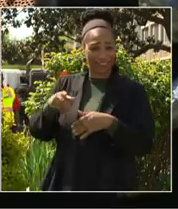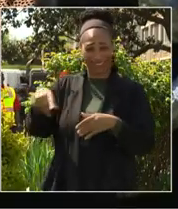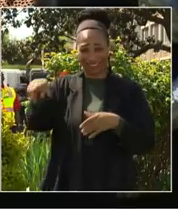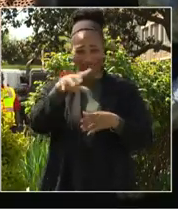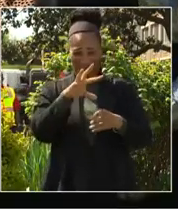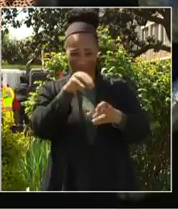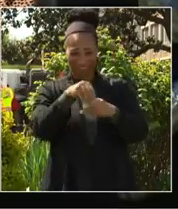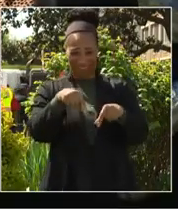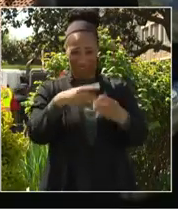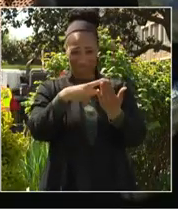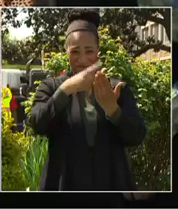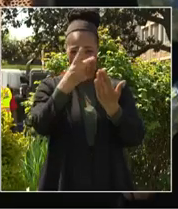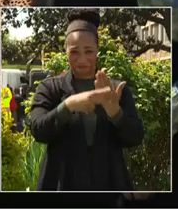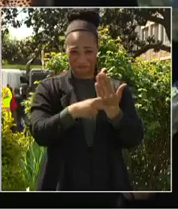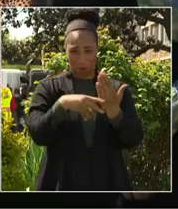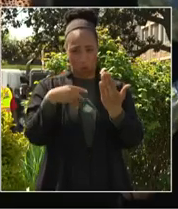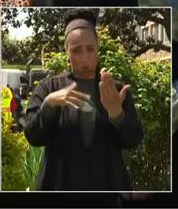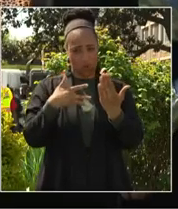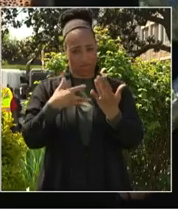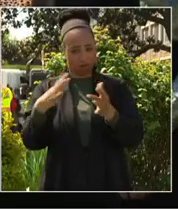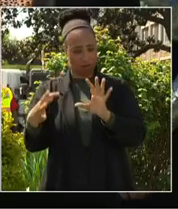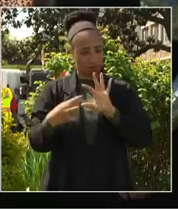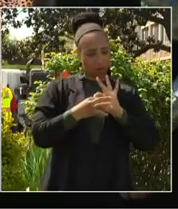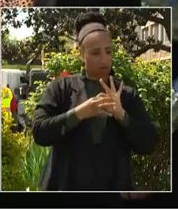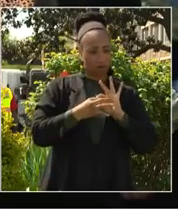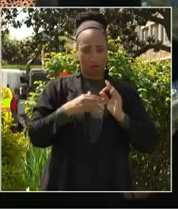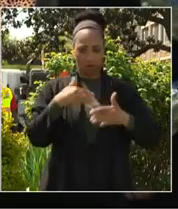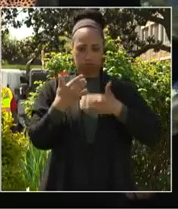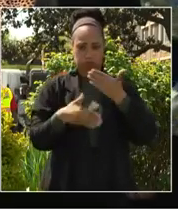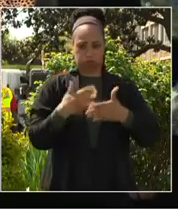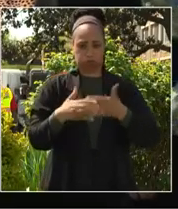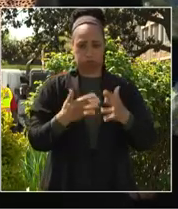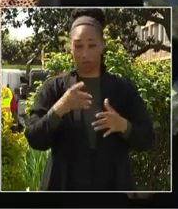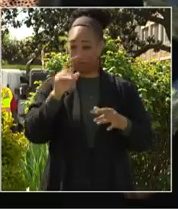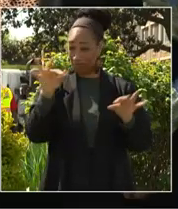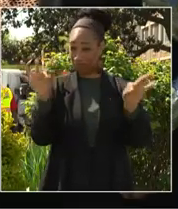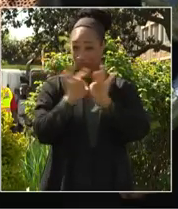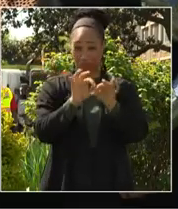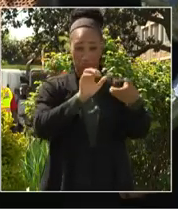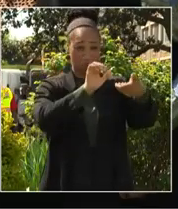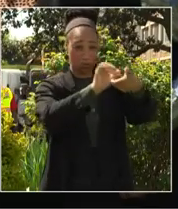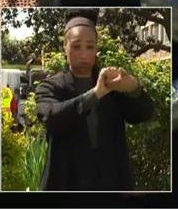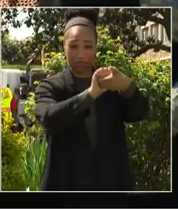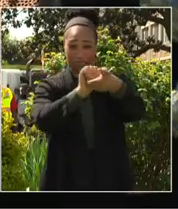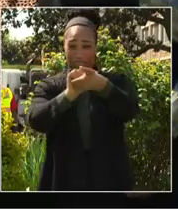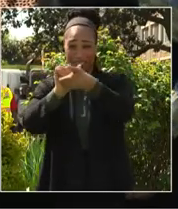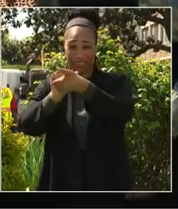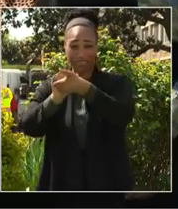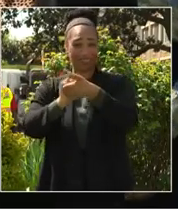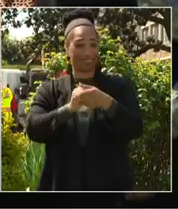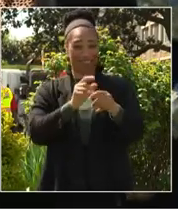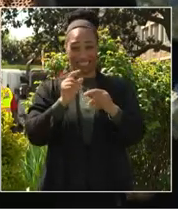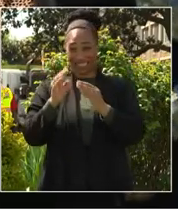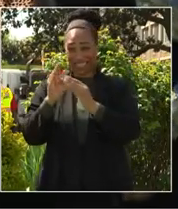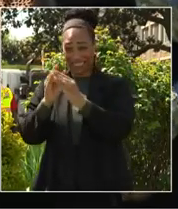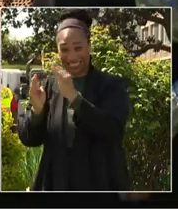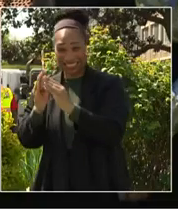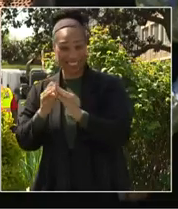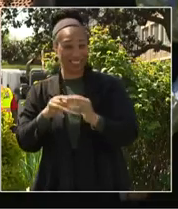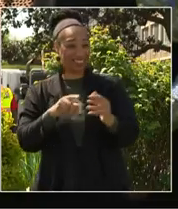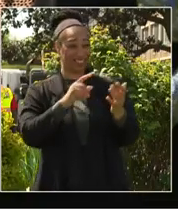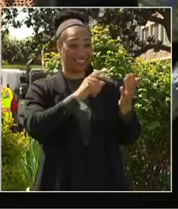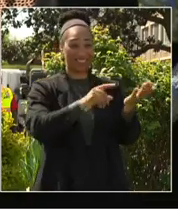efficiently in partnership with fellow utilities as well as DDOT and the city. I look forward to continuing this partnership